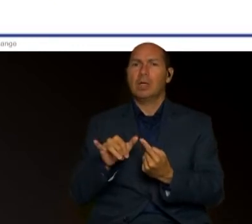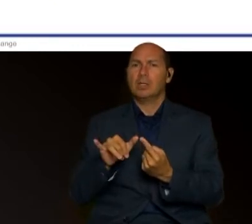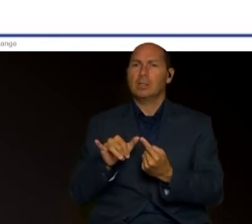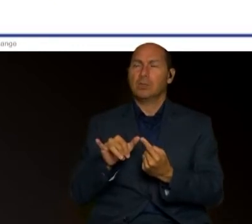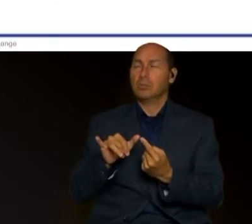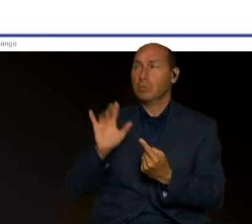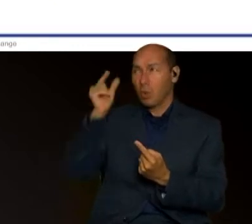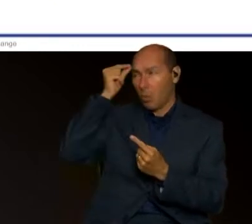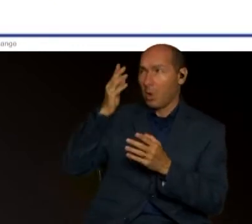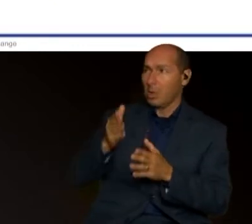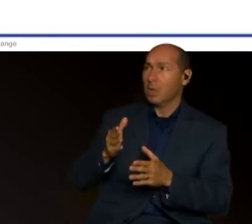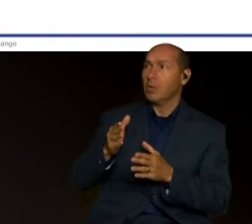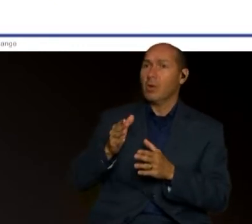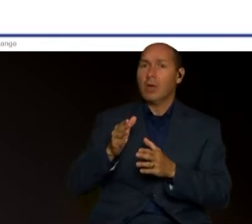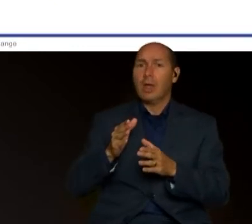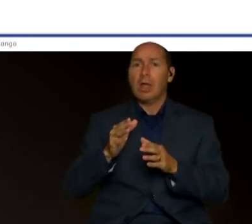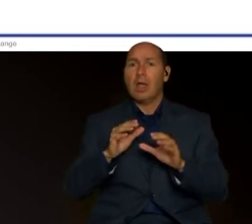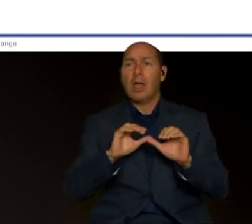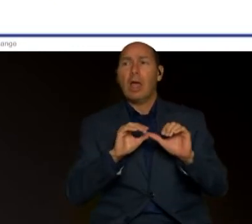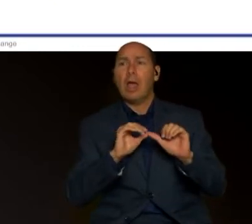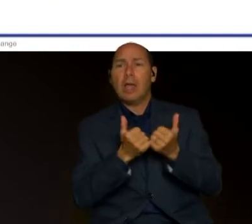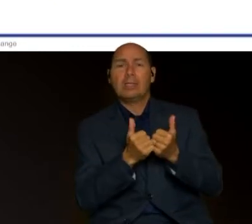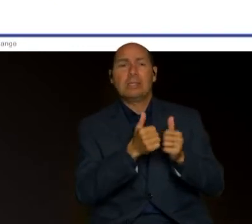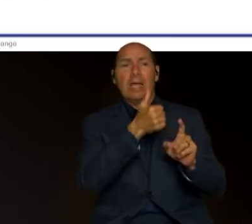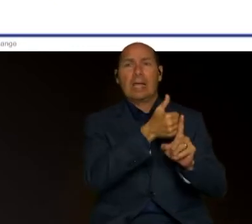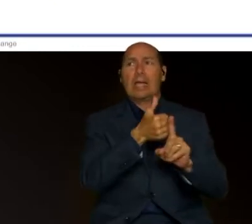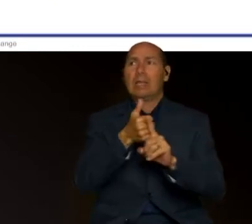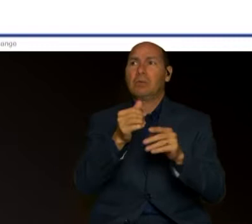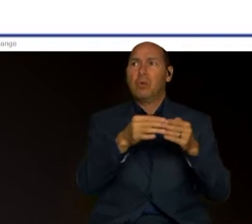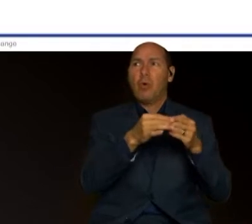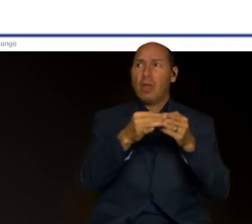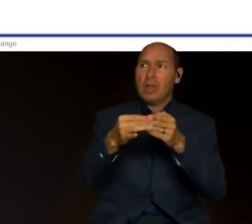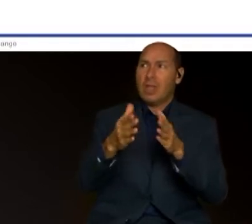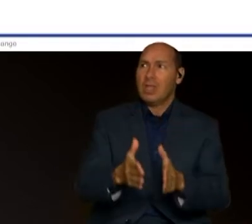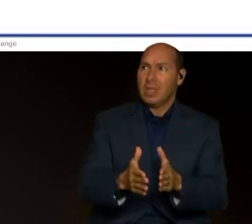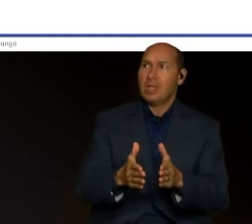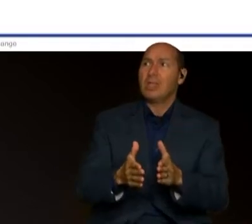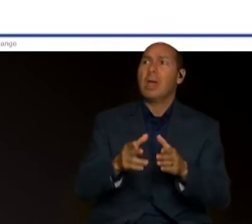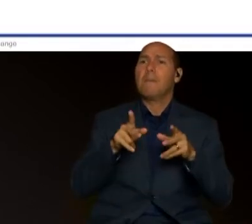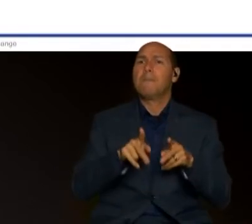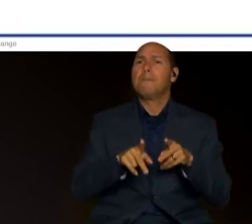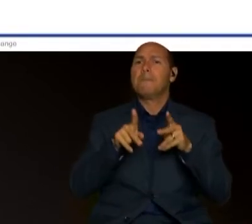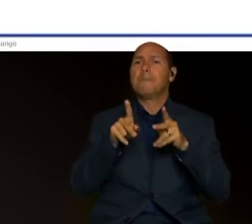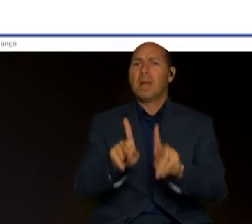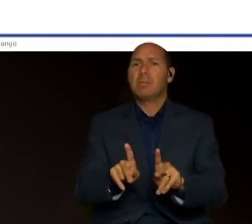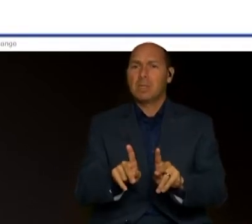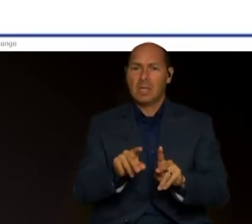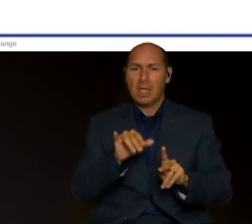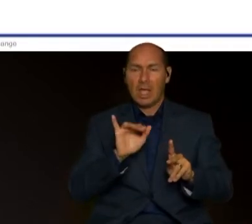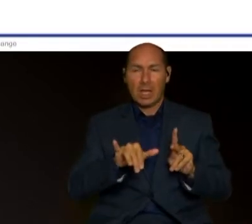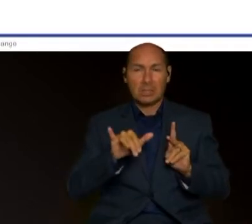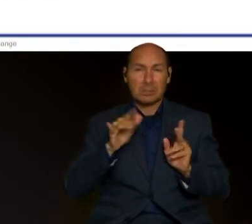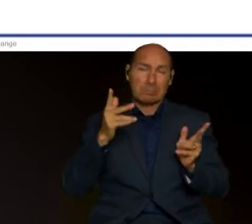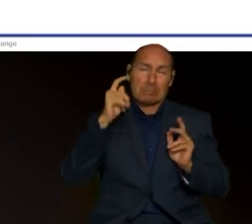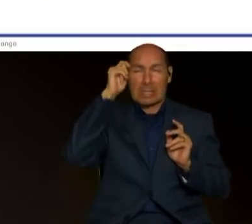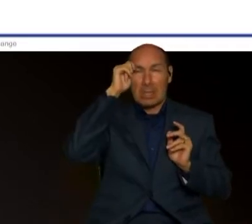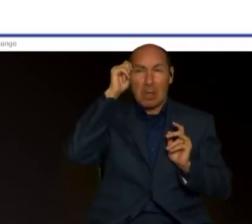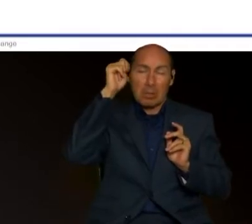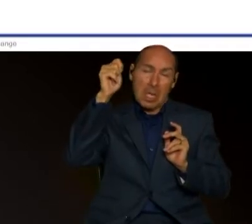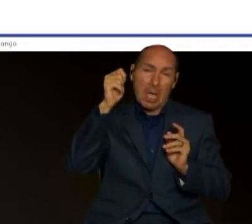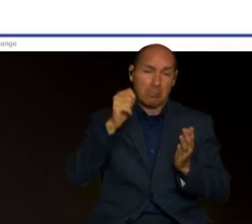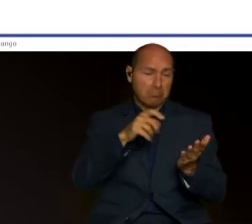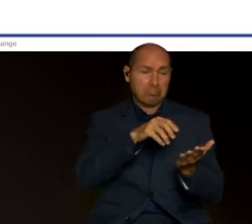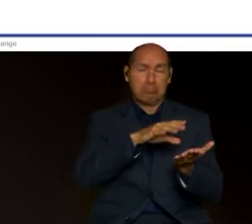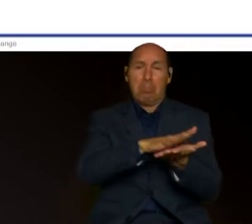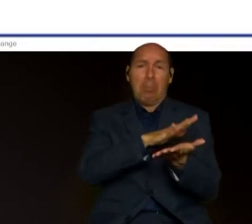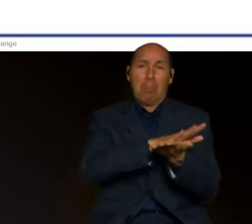ways, and this has also been thanks to the commitment of the governor and the leaders of every agency for this reform to go